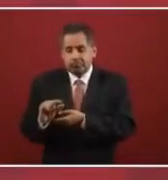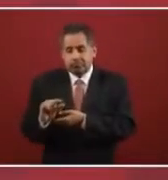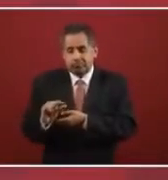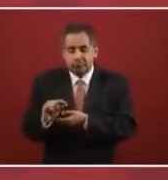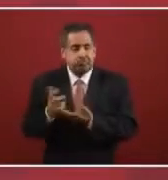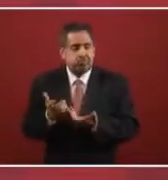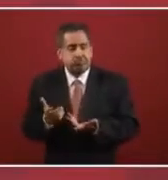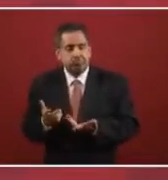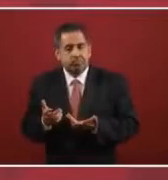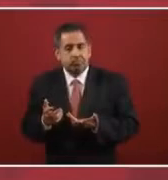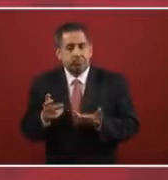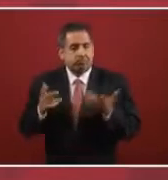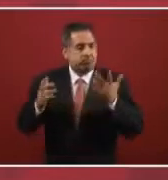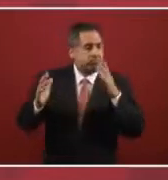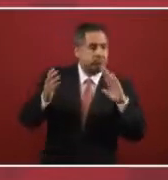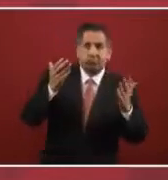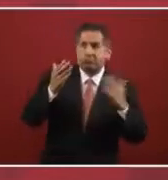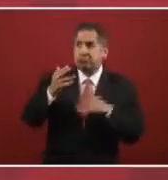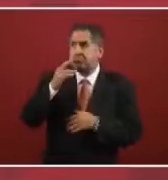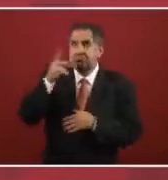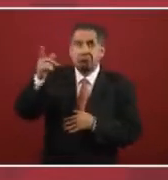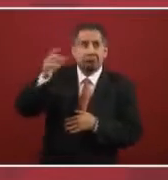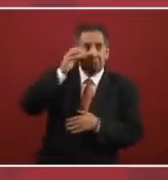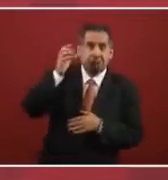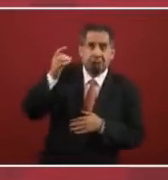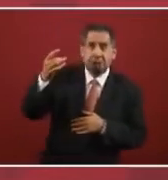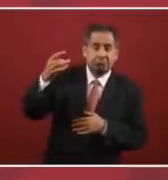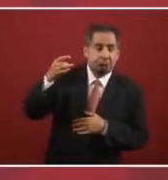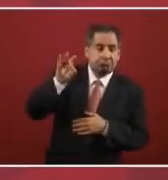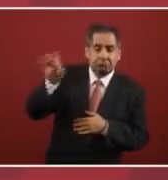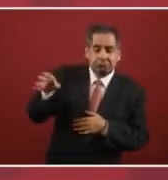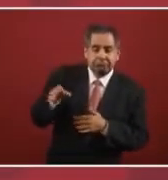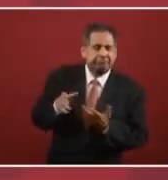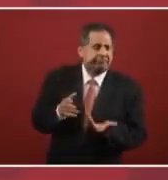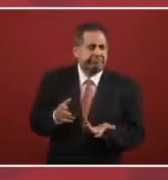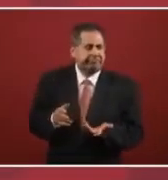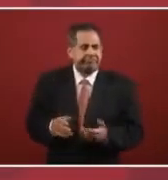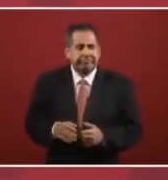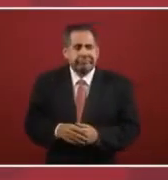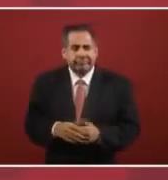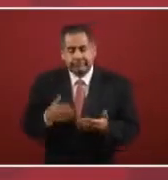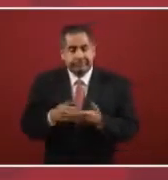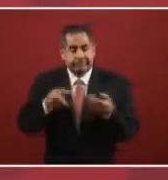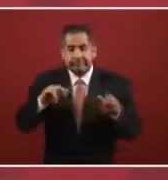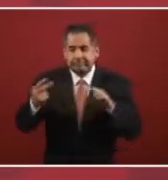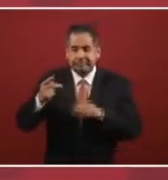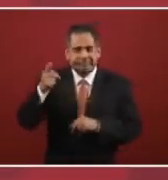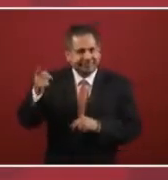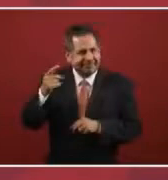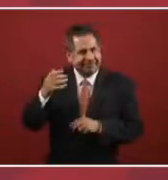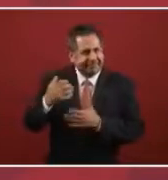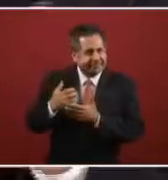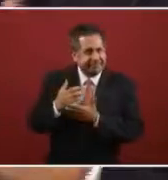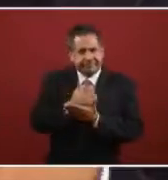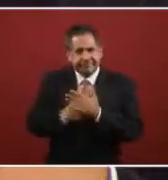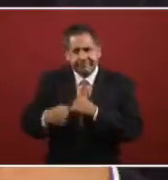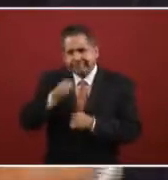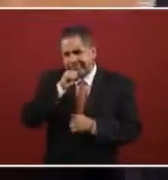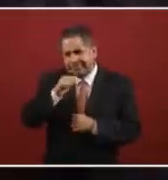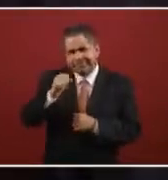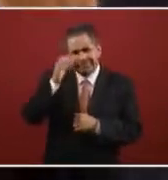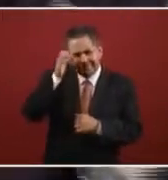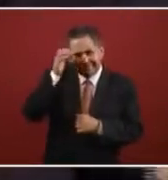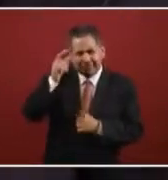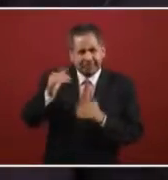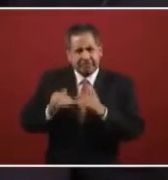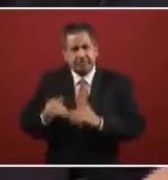were too low. That was an advantage that was for them. So as a result,